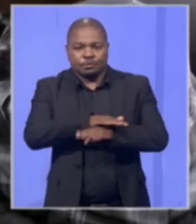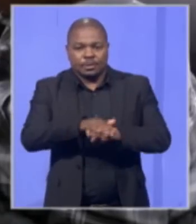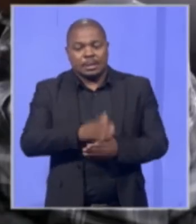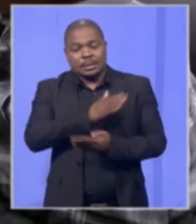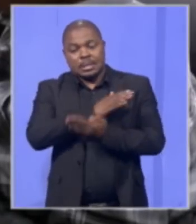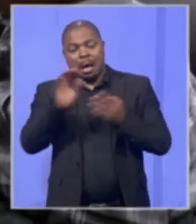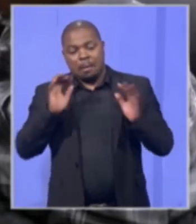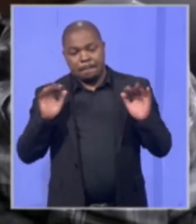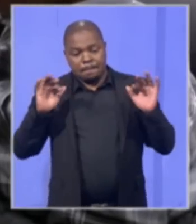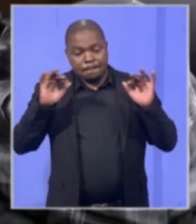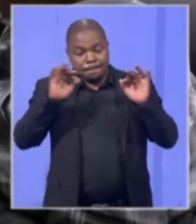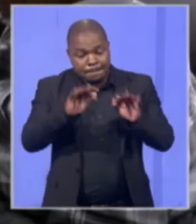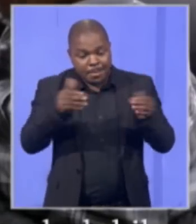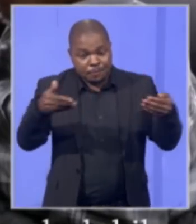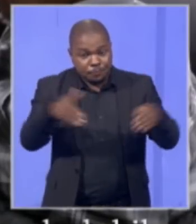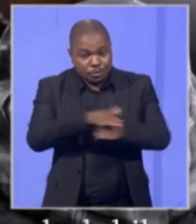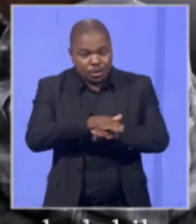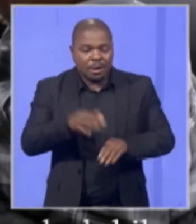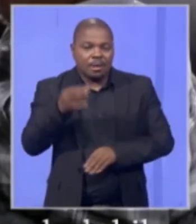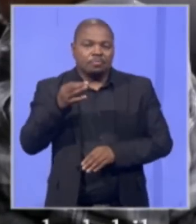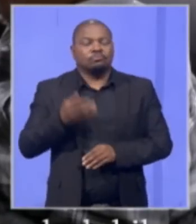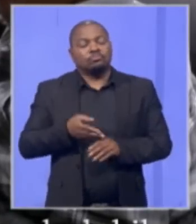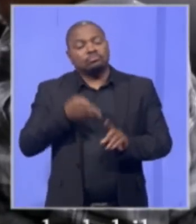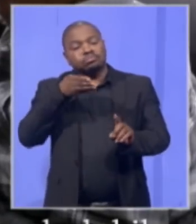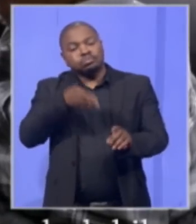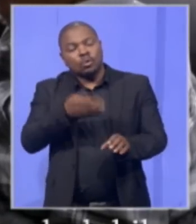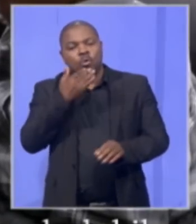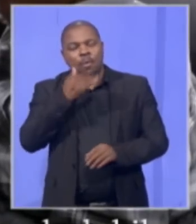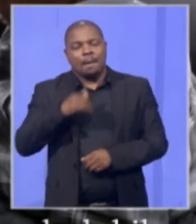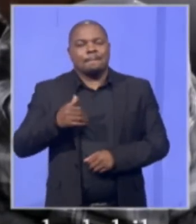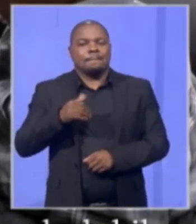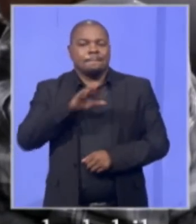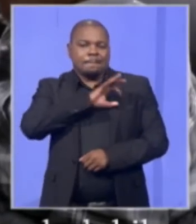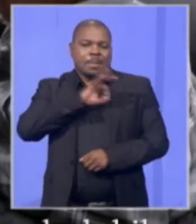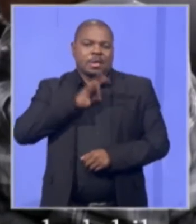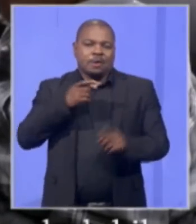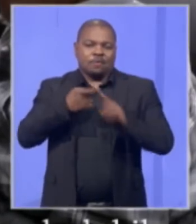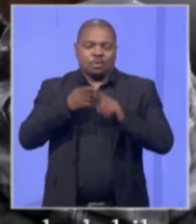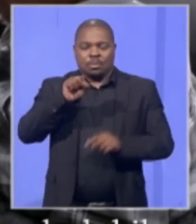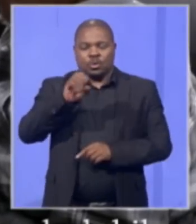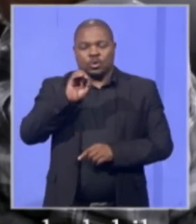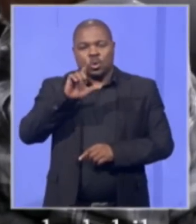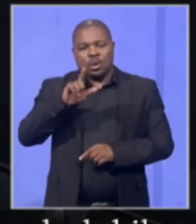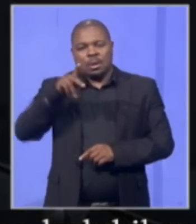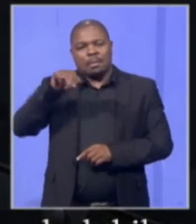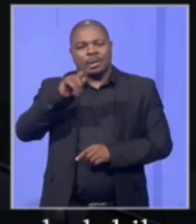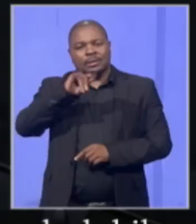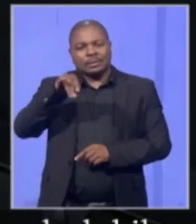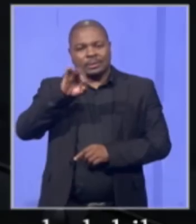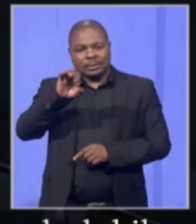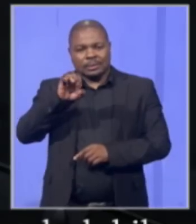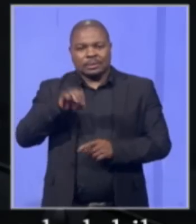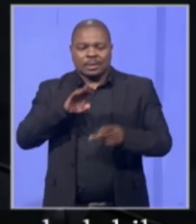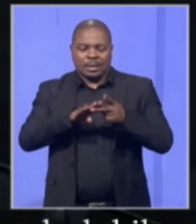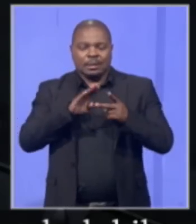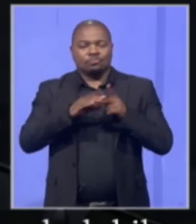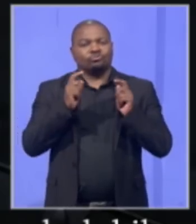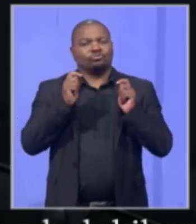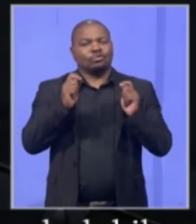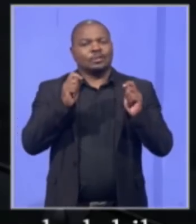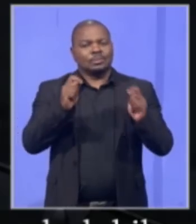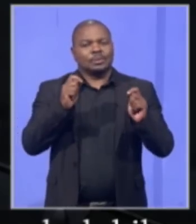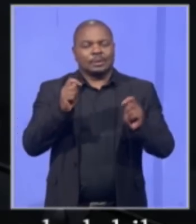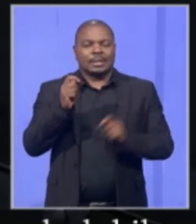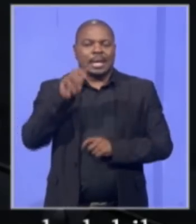teng tshebeletsong ena ba ne ba aga ka hare meyara wa masepala wa Solplaiki Barbara Bartlett le letona la dipalangwang boemong